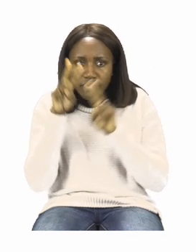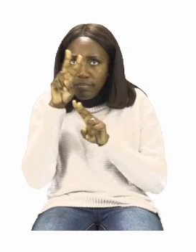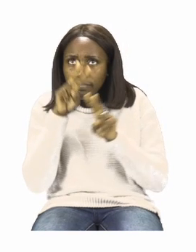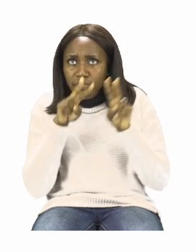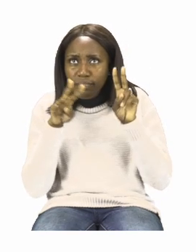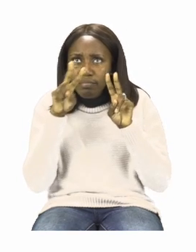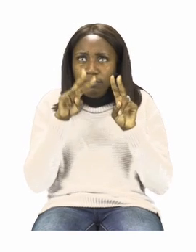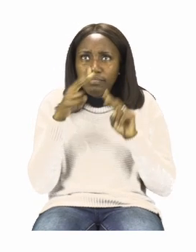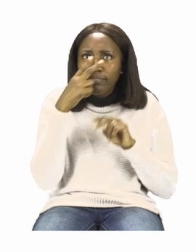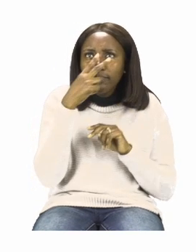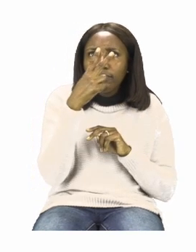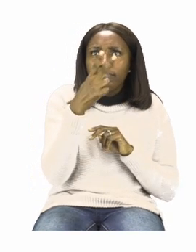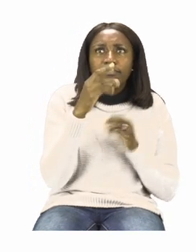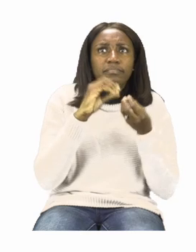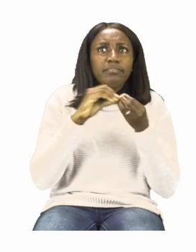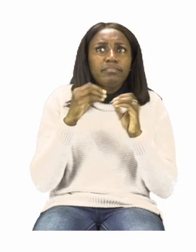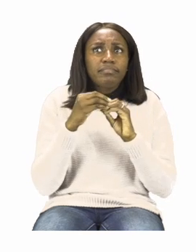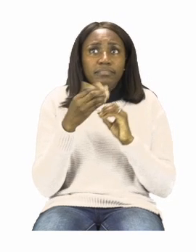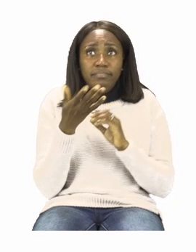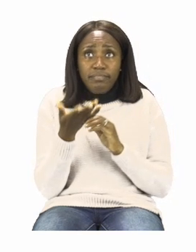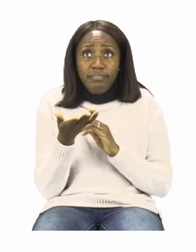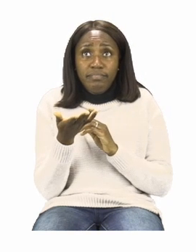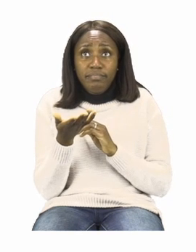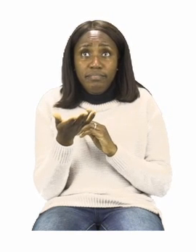these numbers?